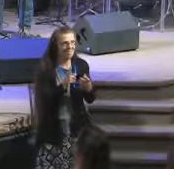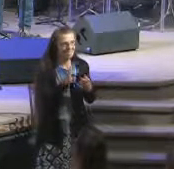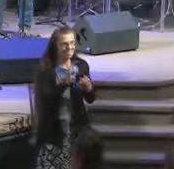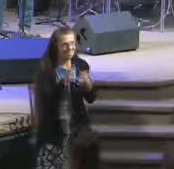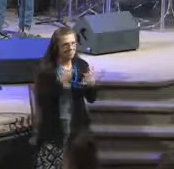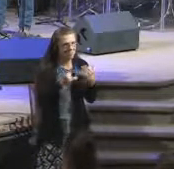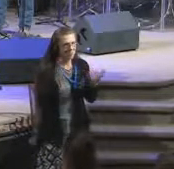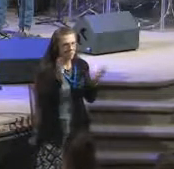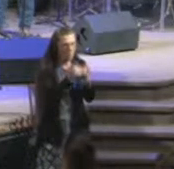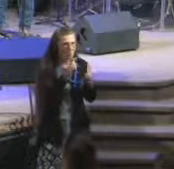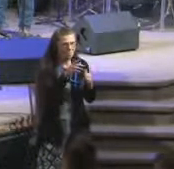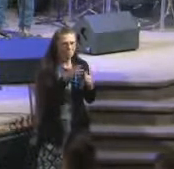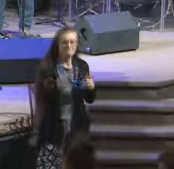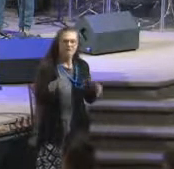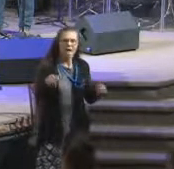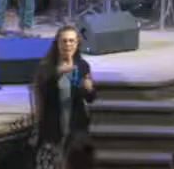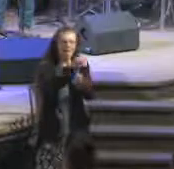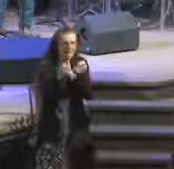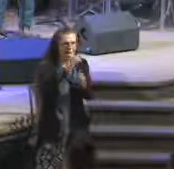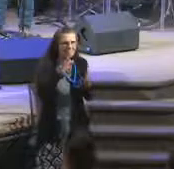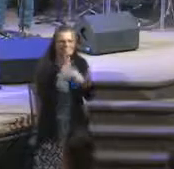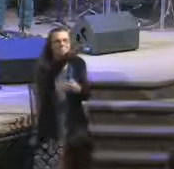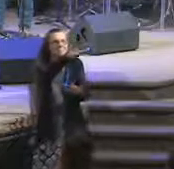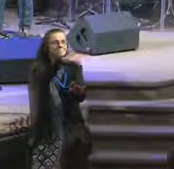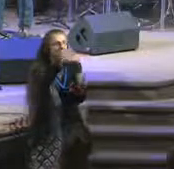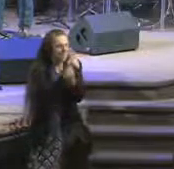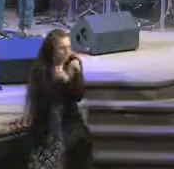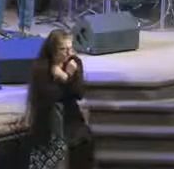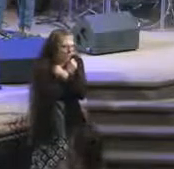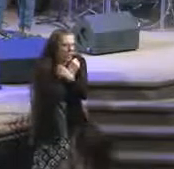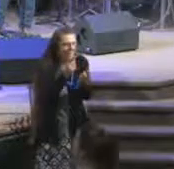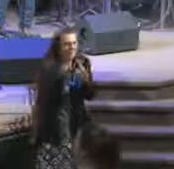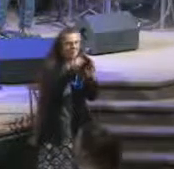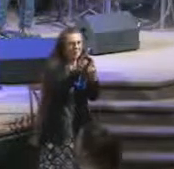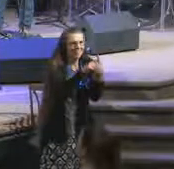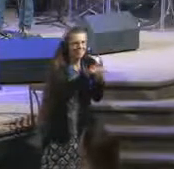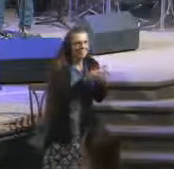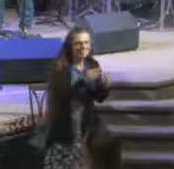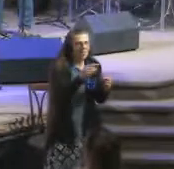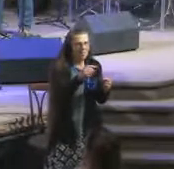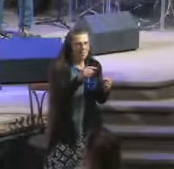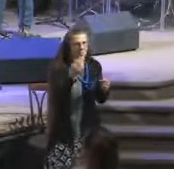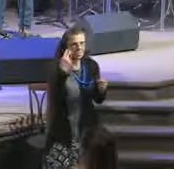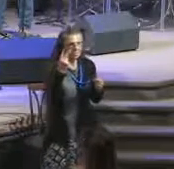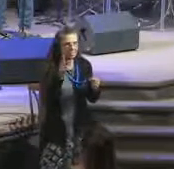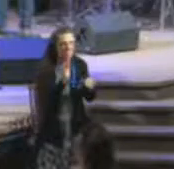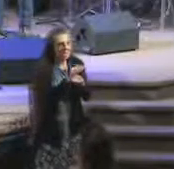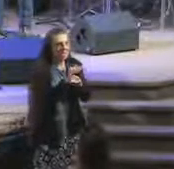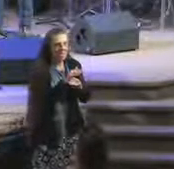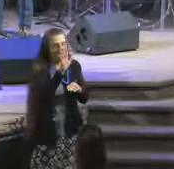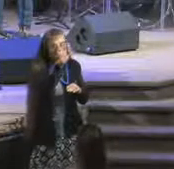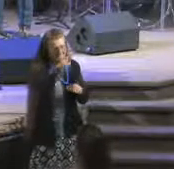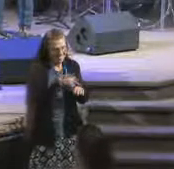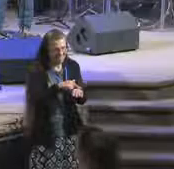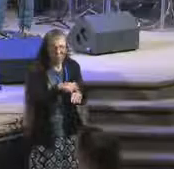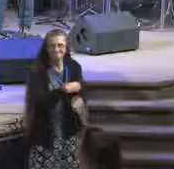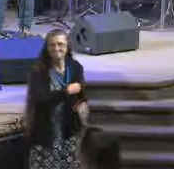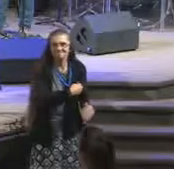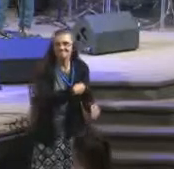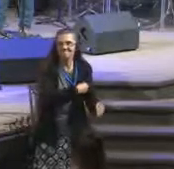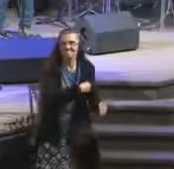somebody, shake a hand, hug a neck because you love one another. God bless you. We'll see you tonight at 5 o'clock. Come back